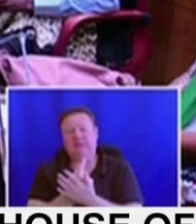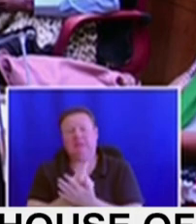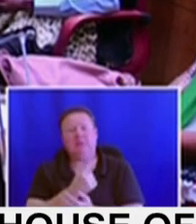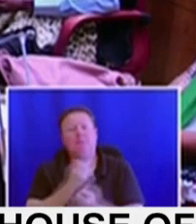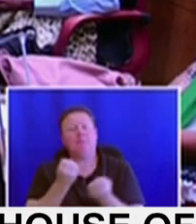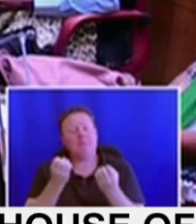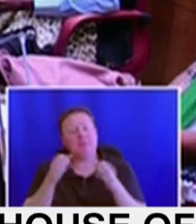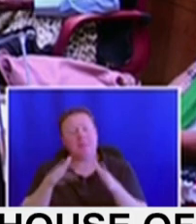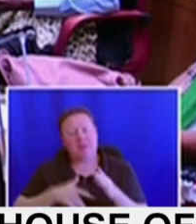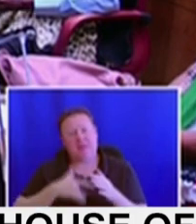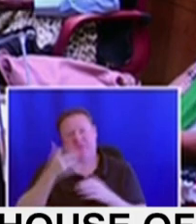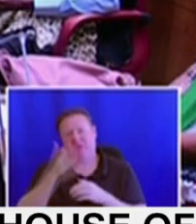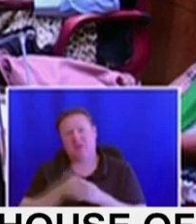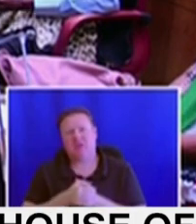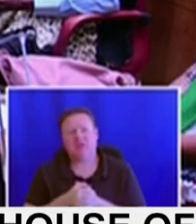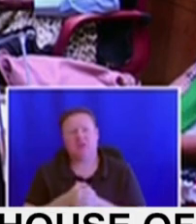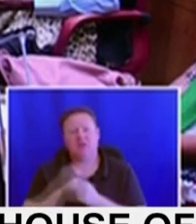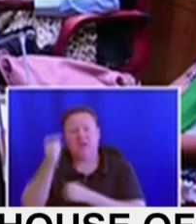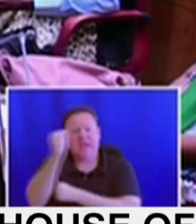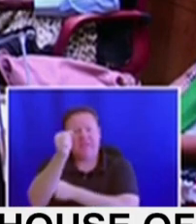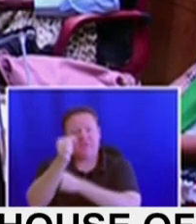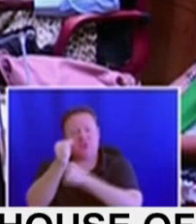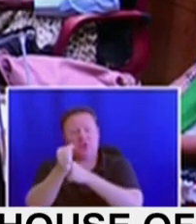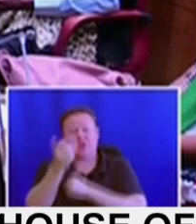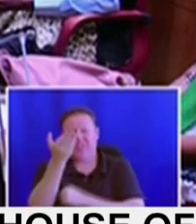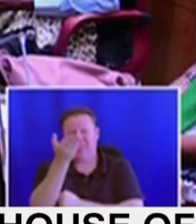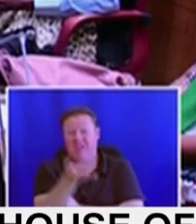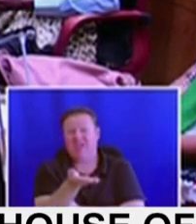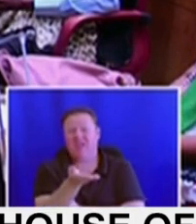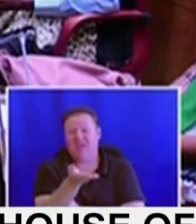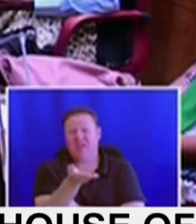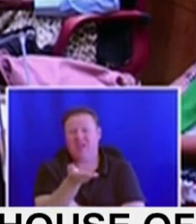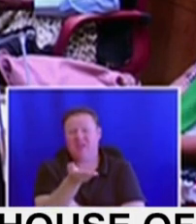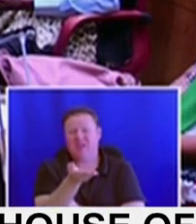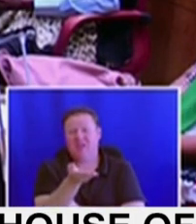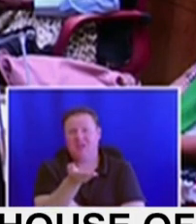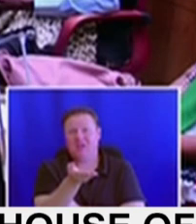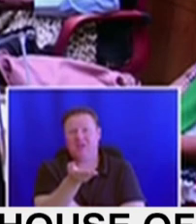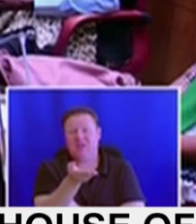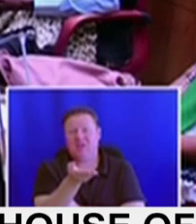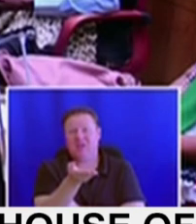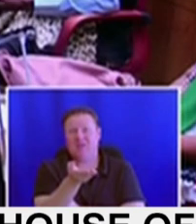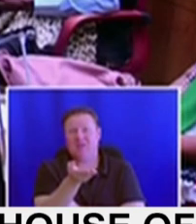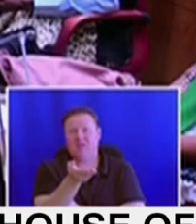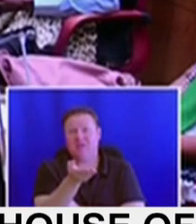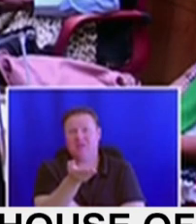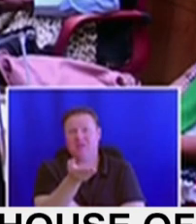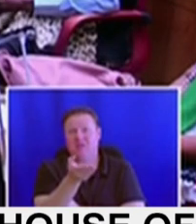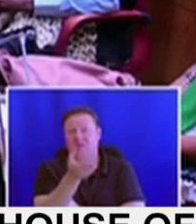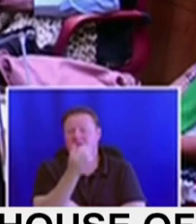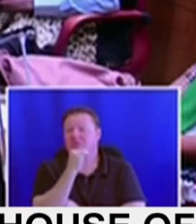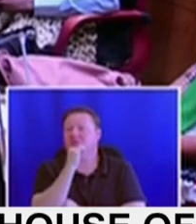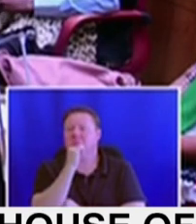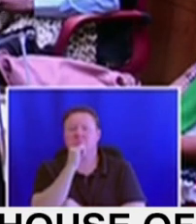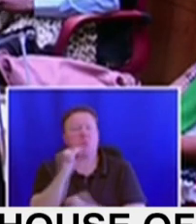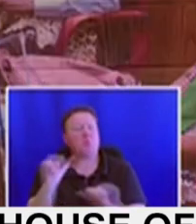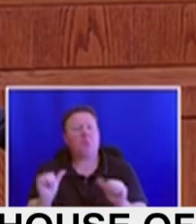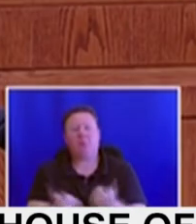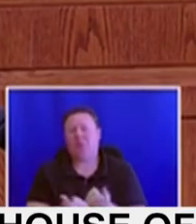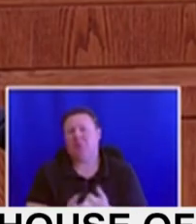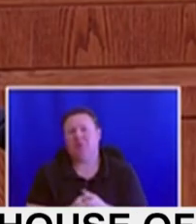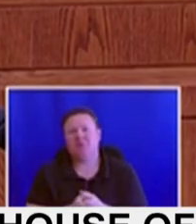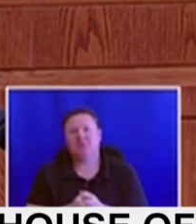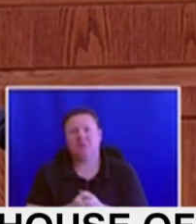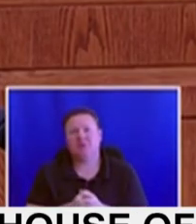live, where the infrastructure is not that well geared